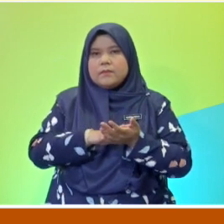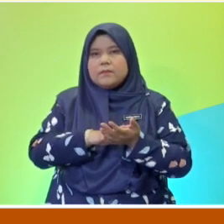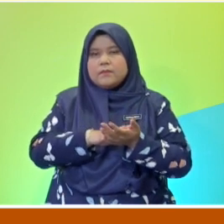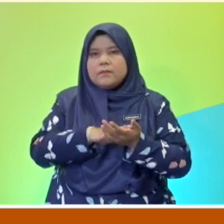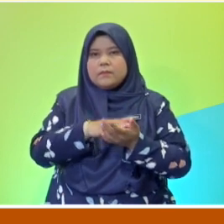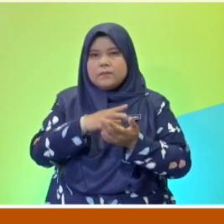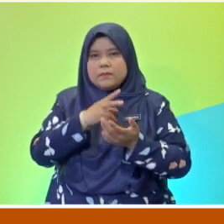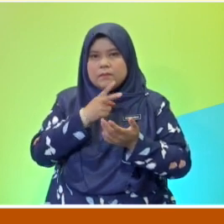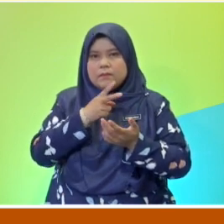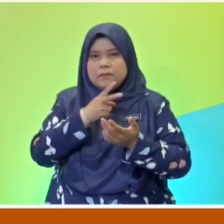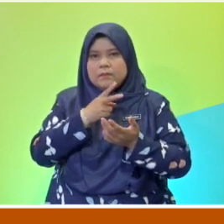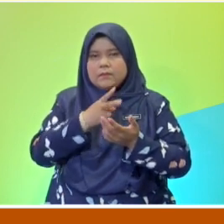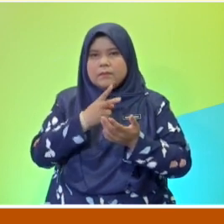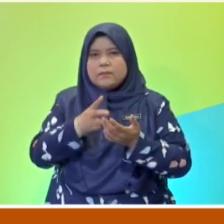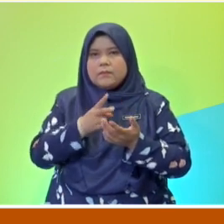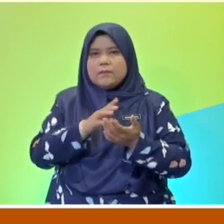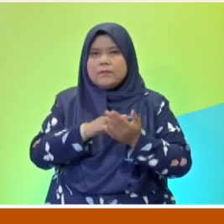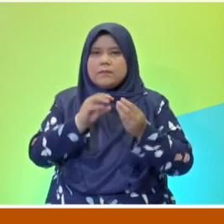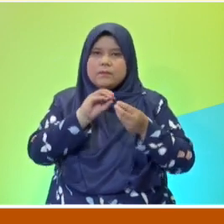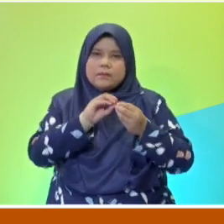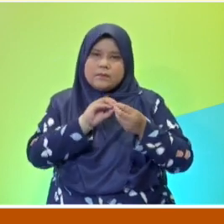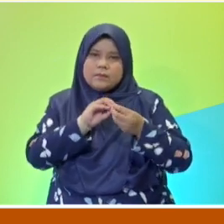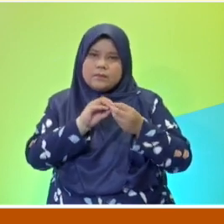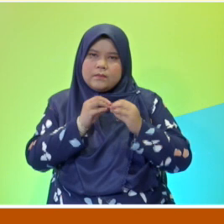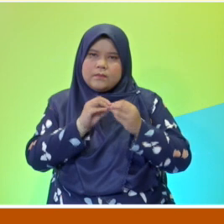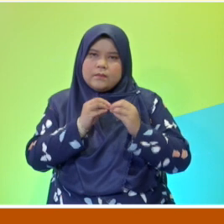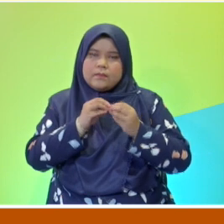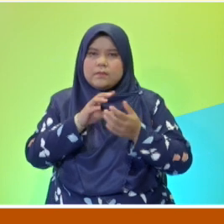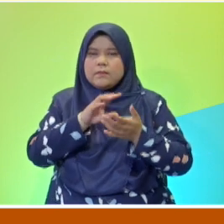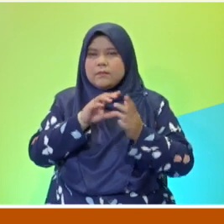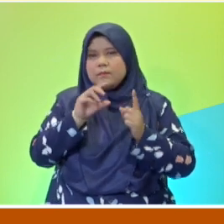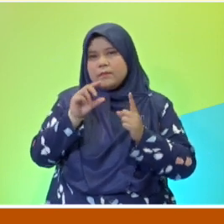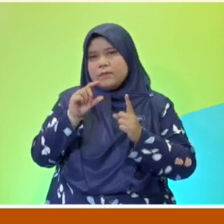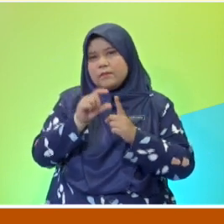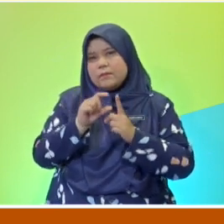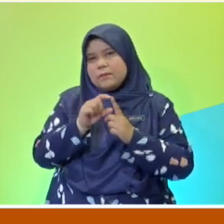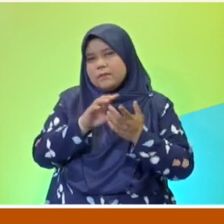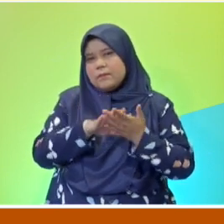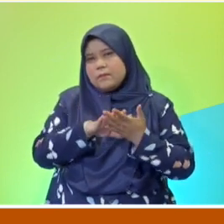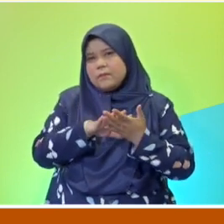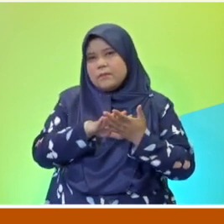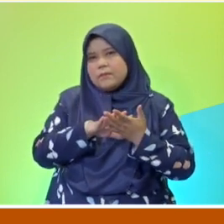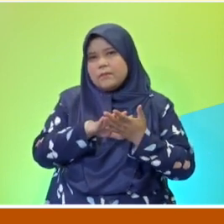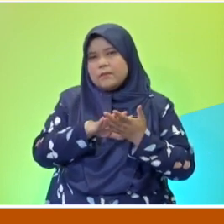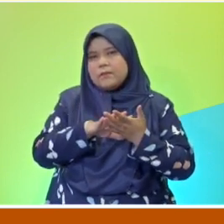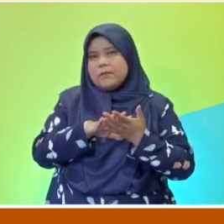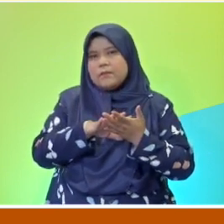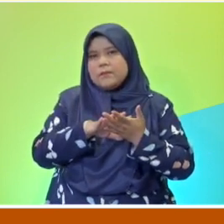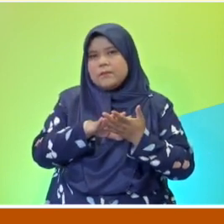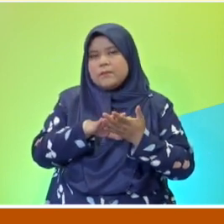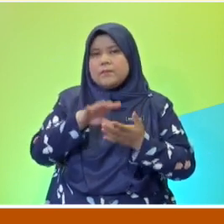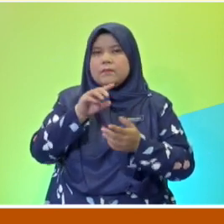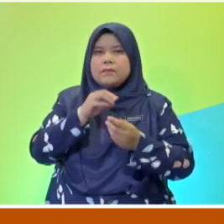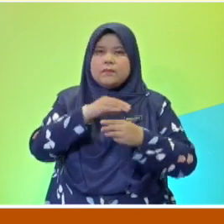to be at certain number of words. Okay. As you can see here, this is the sample item for Form